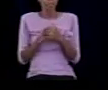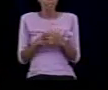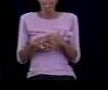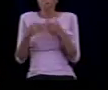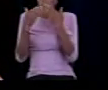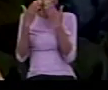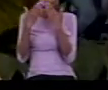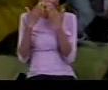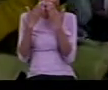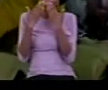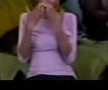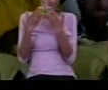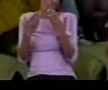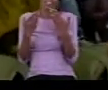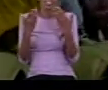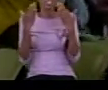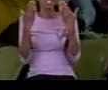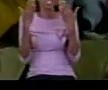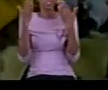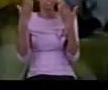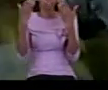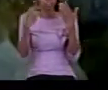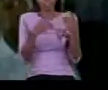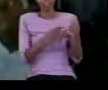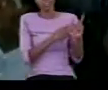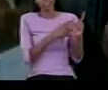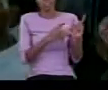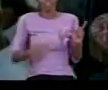Lord. Oh, thank you,